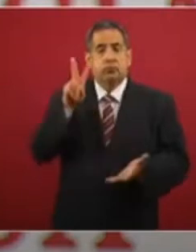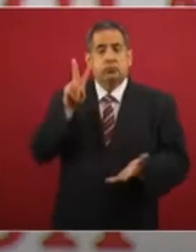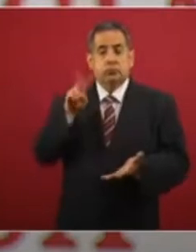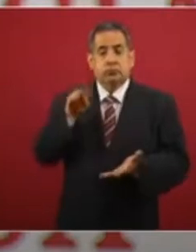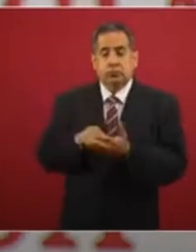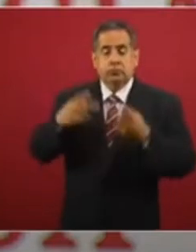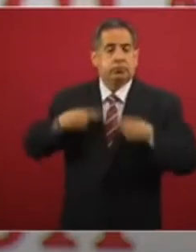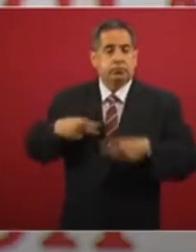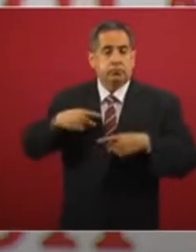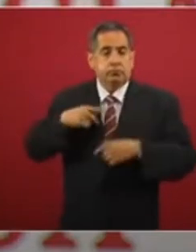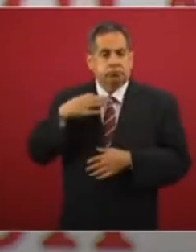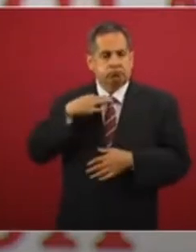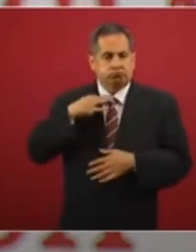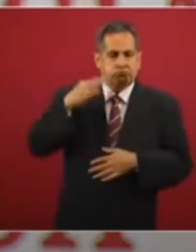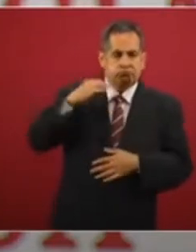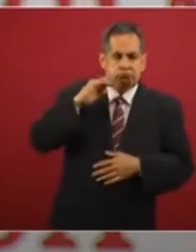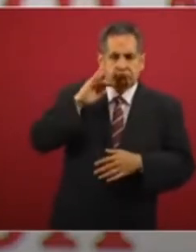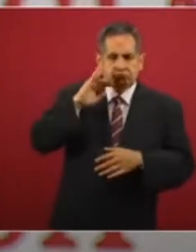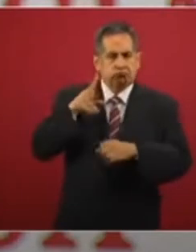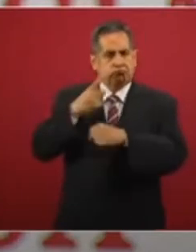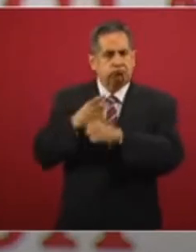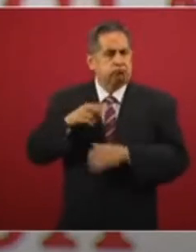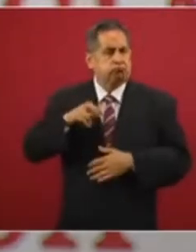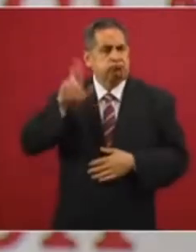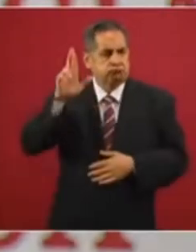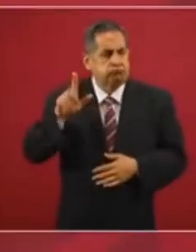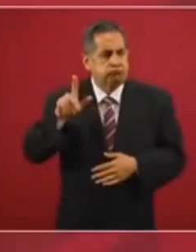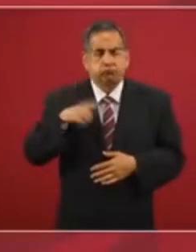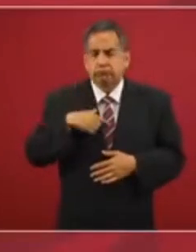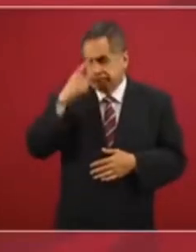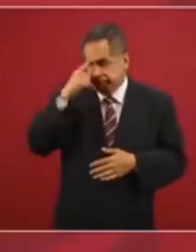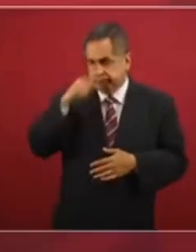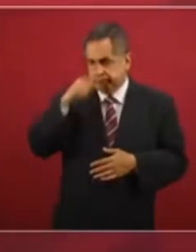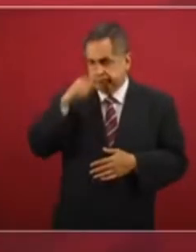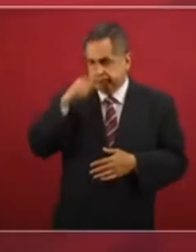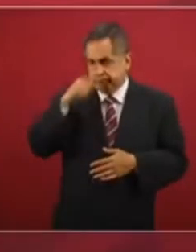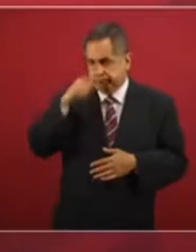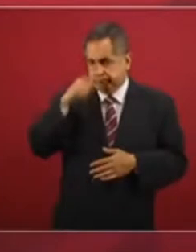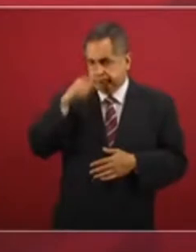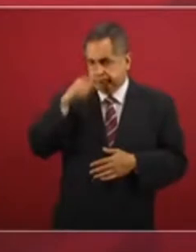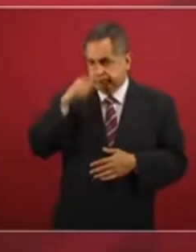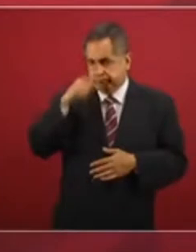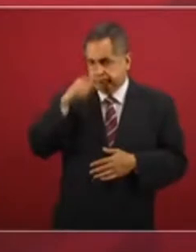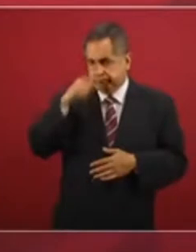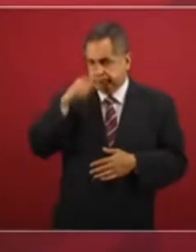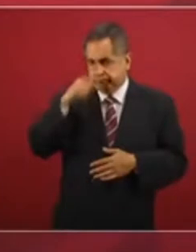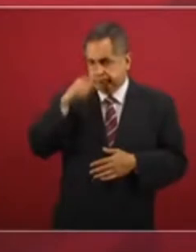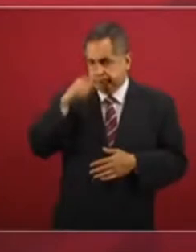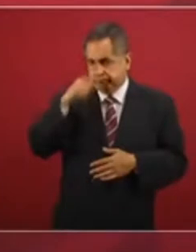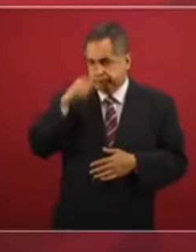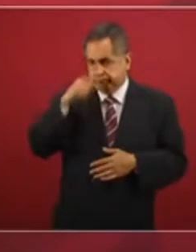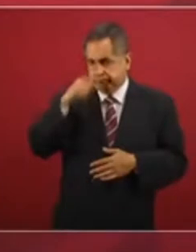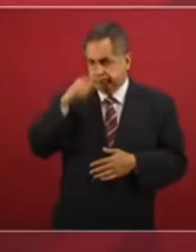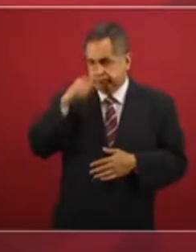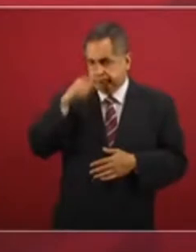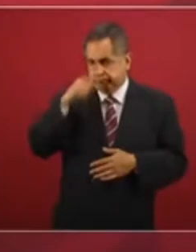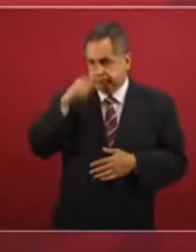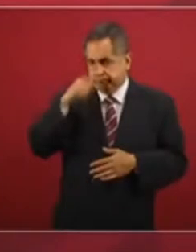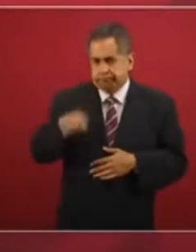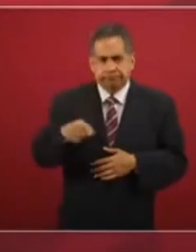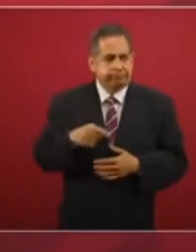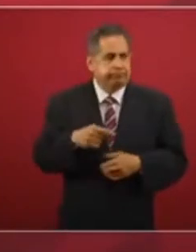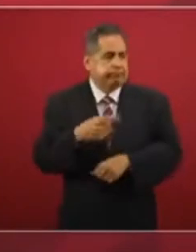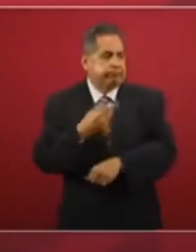participated in la fase 3 de pruebas de la vacuna Sputnik V. In phase 3 of Sputnik